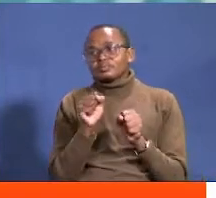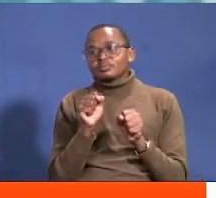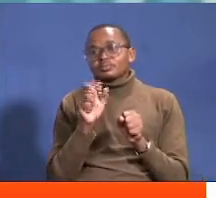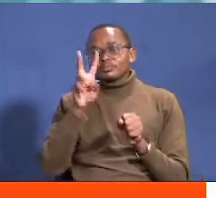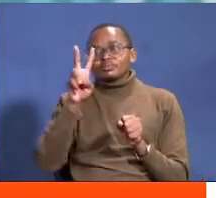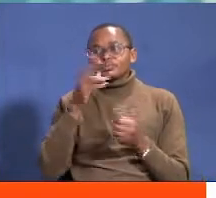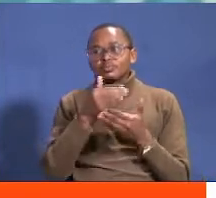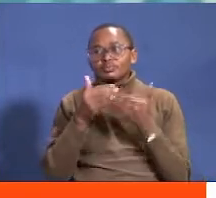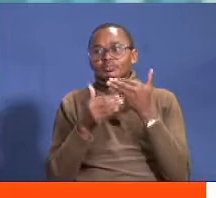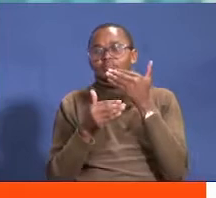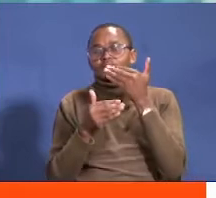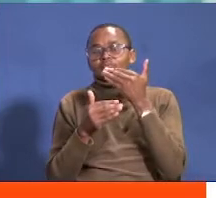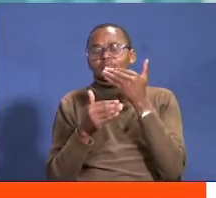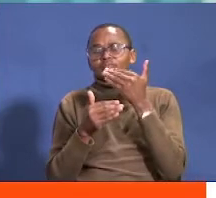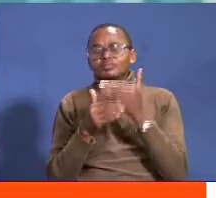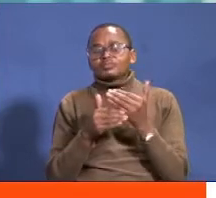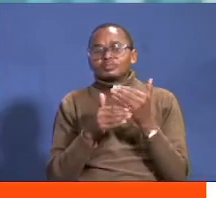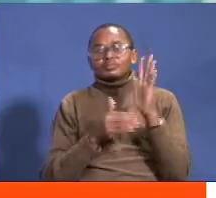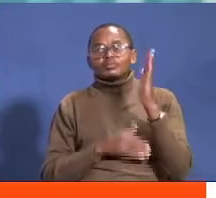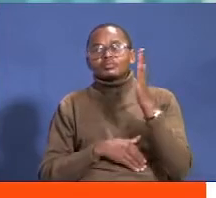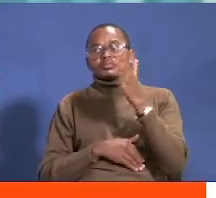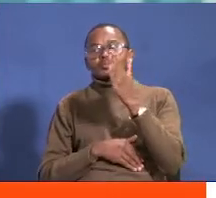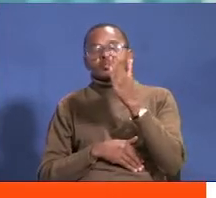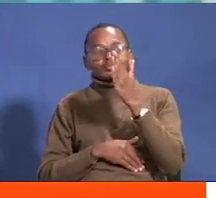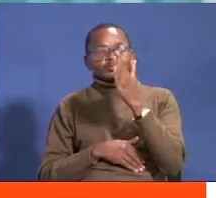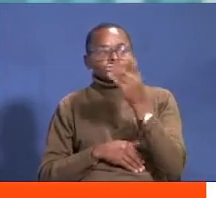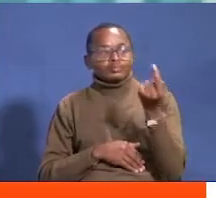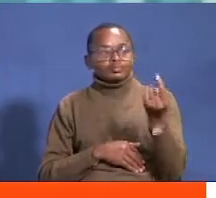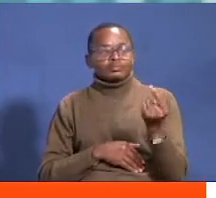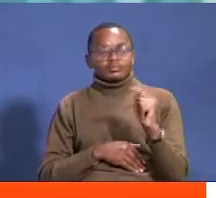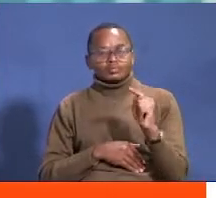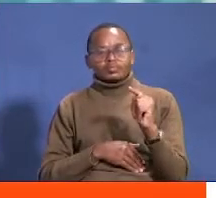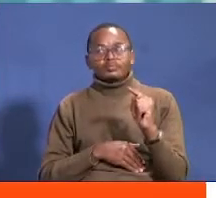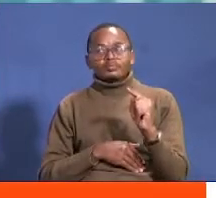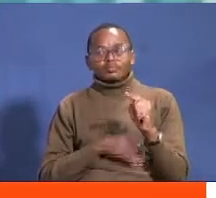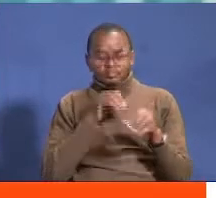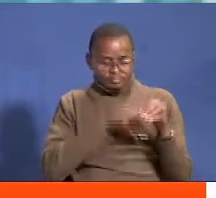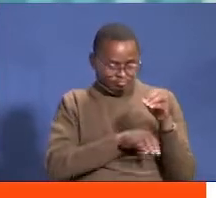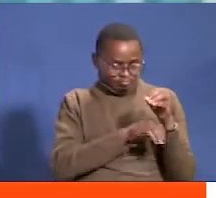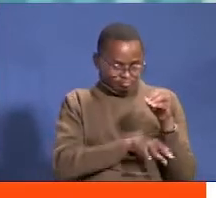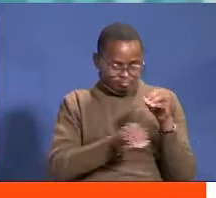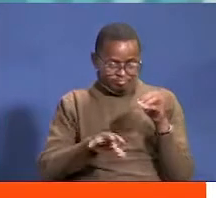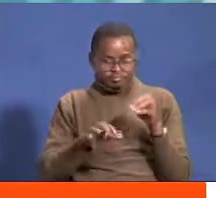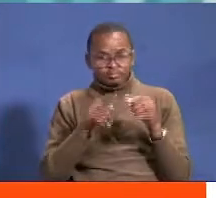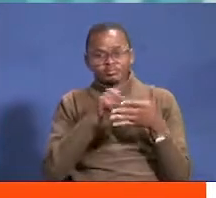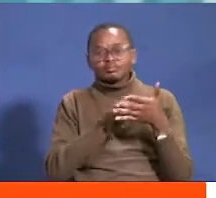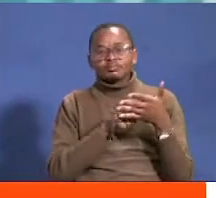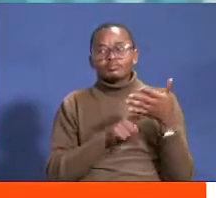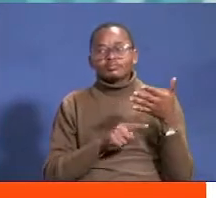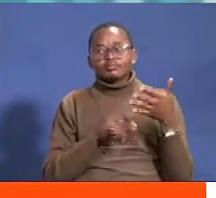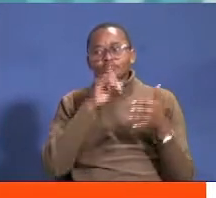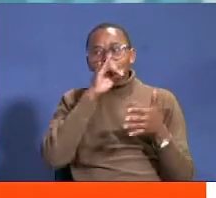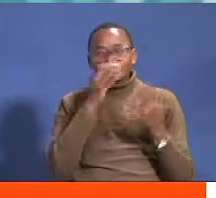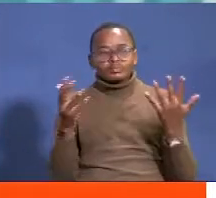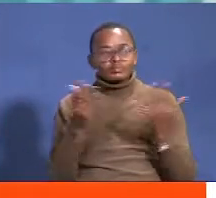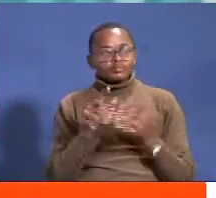2 billion trees, vegetation cover. Let us come out and plant these trees. We'll be able to achieve what is called carbon sequestration. This is where